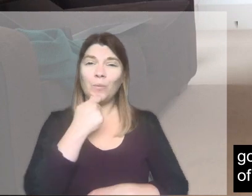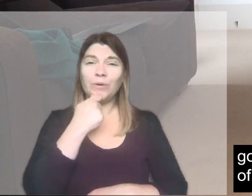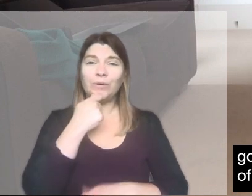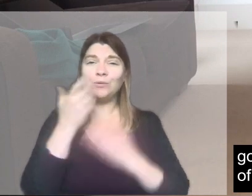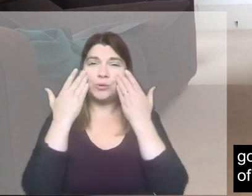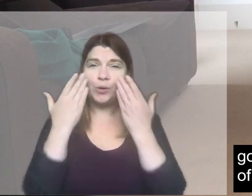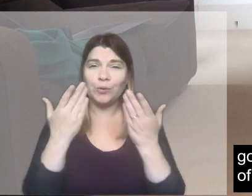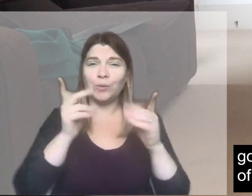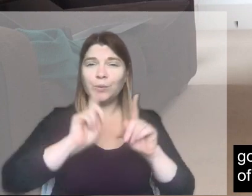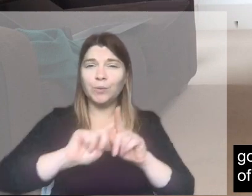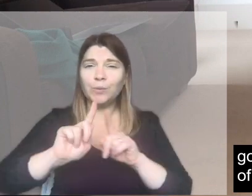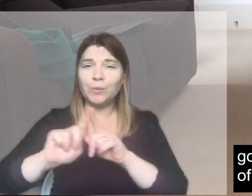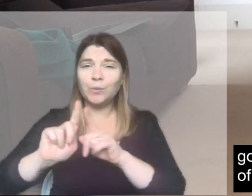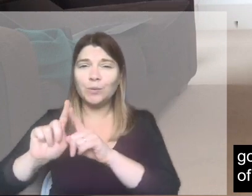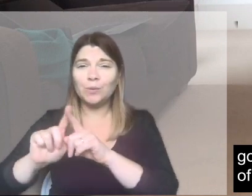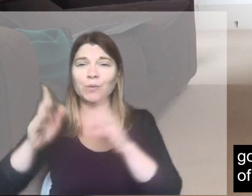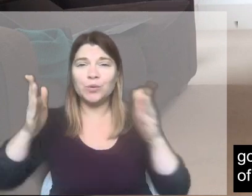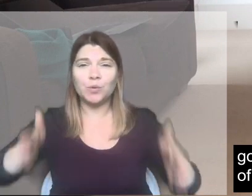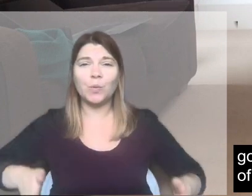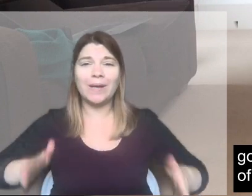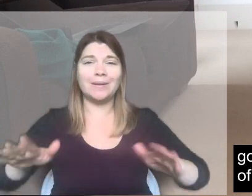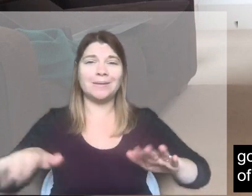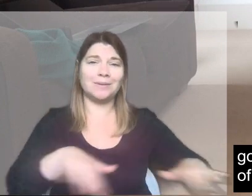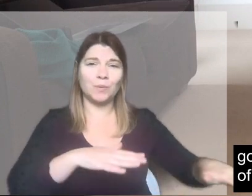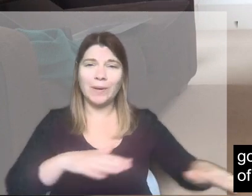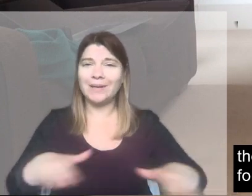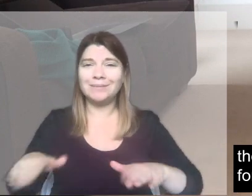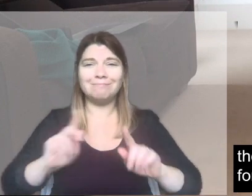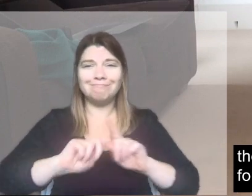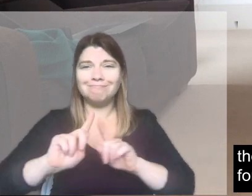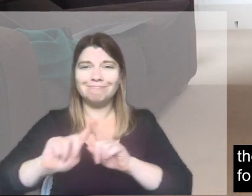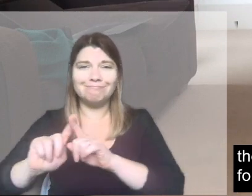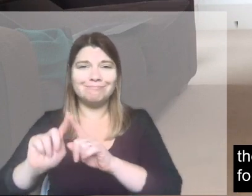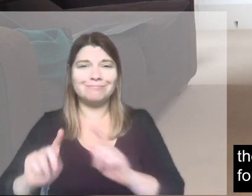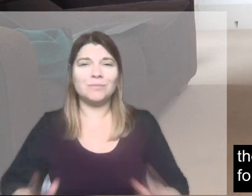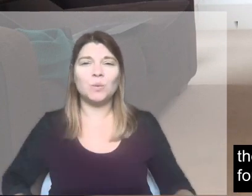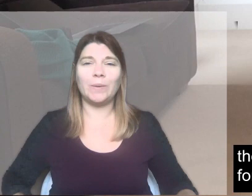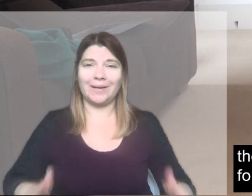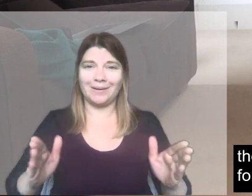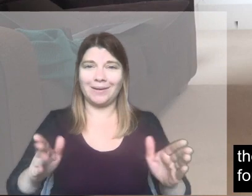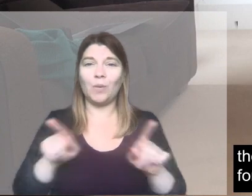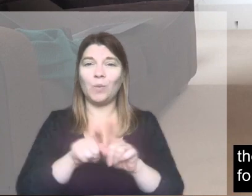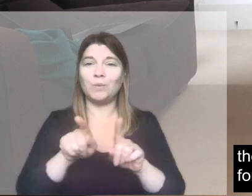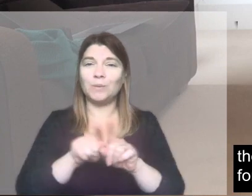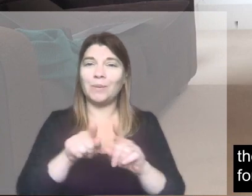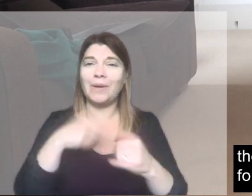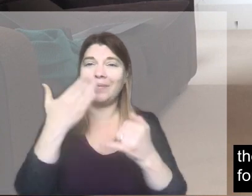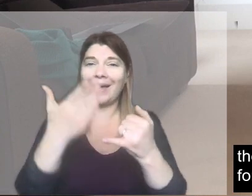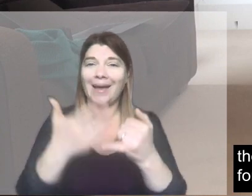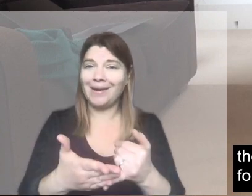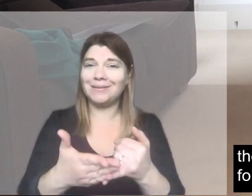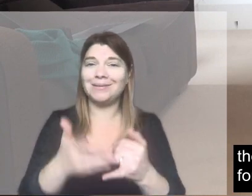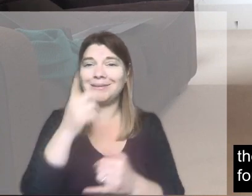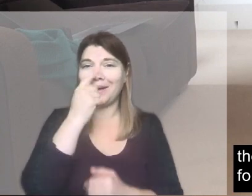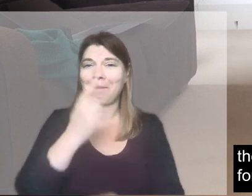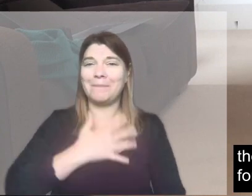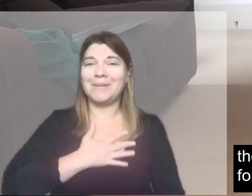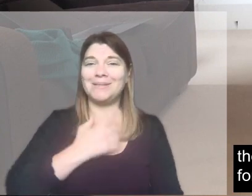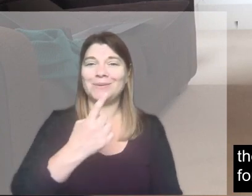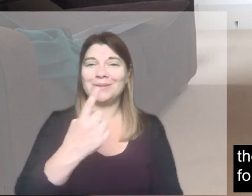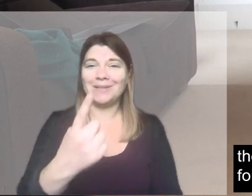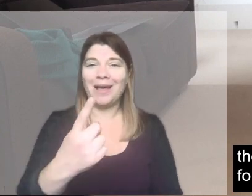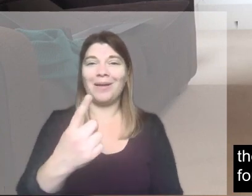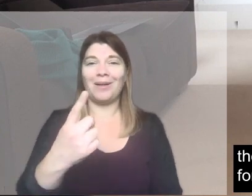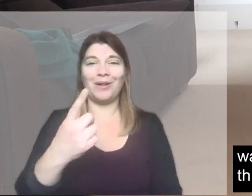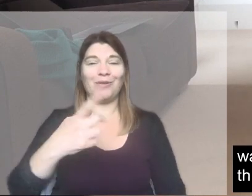different ways of swinging our arms in this session. And then there'll be a bit of time later on for you to just swing your